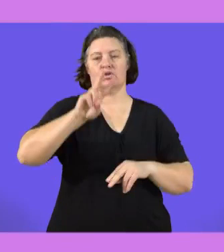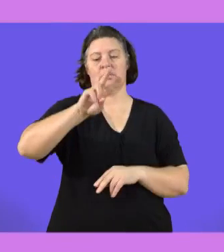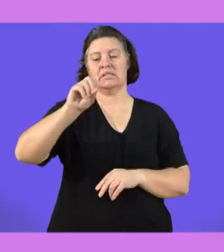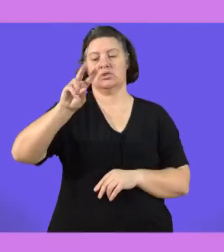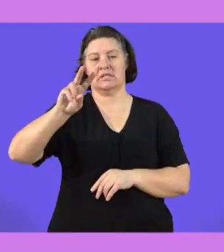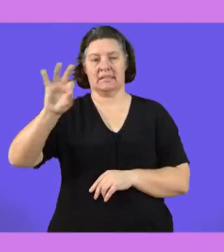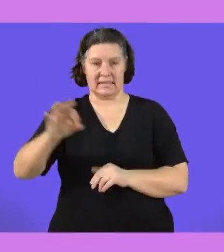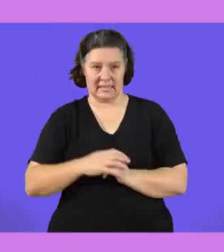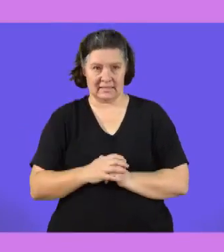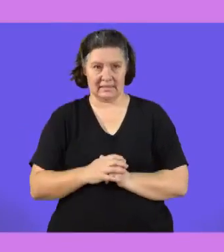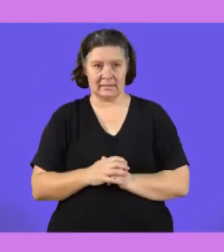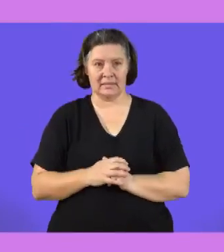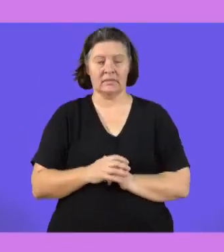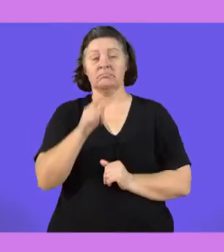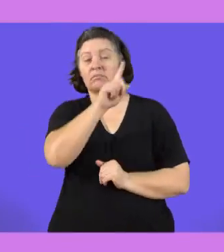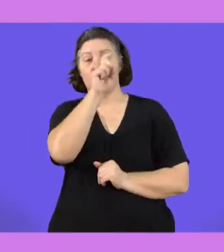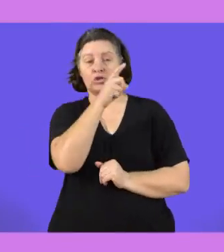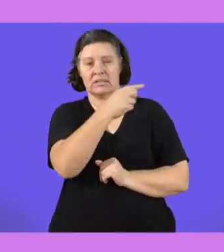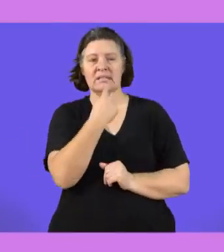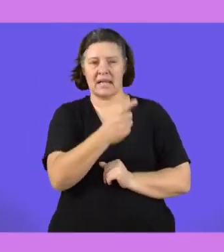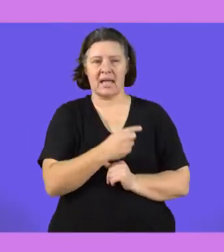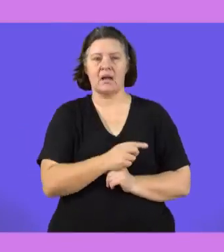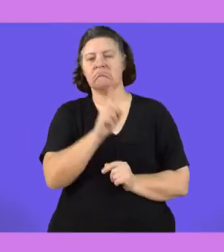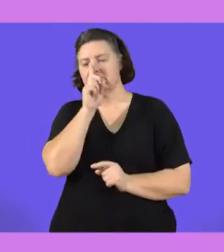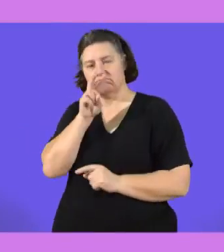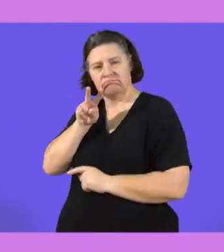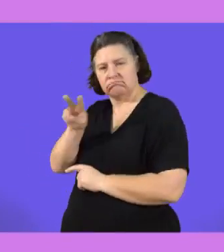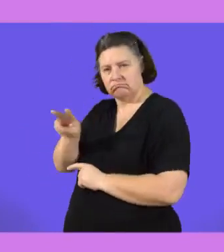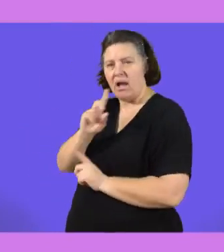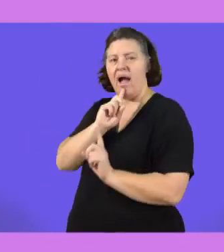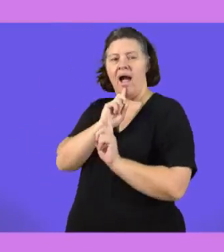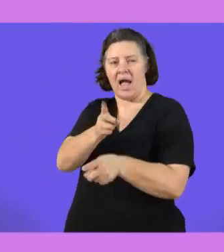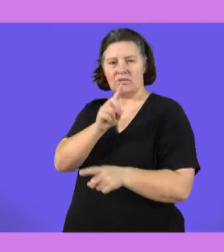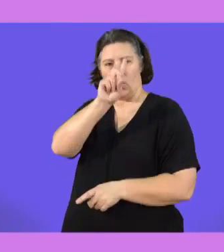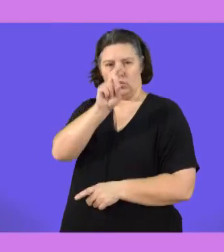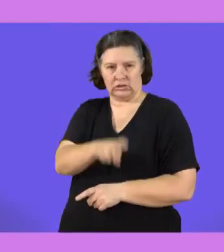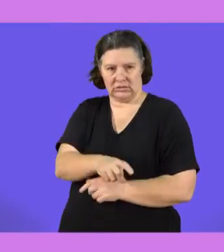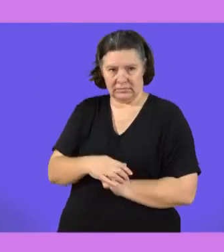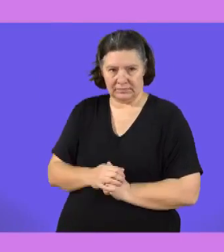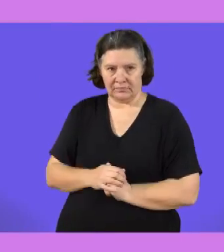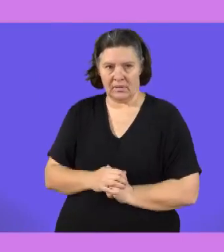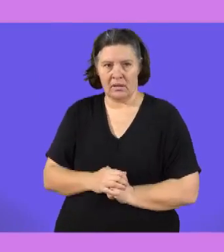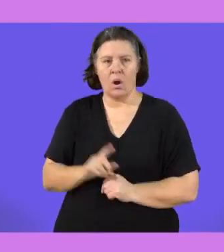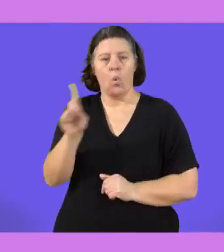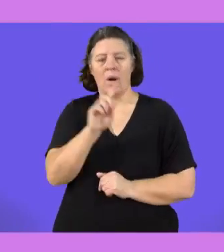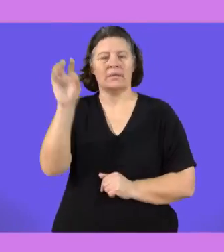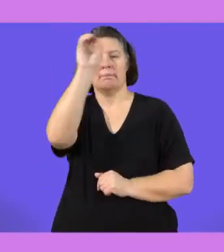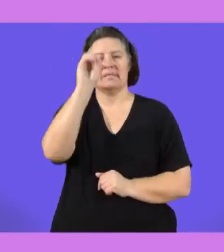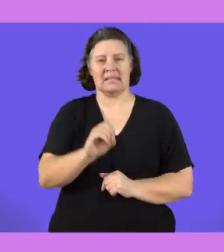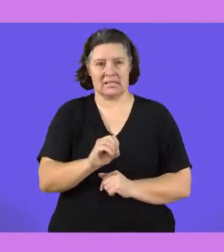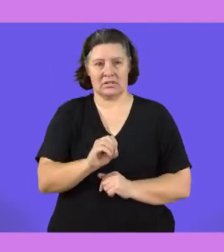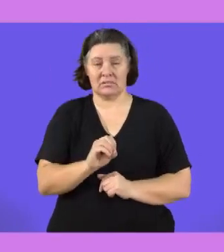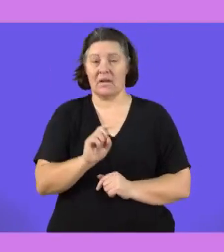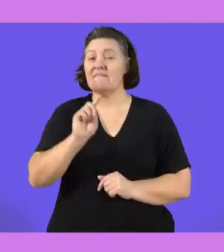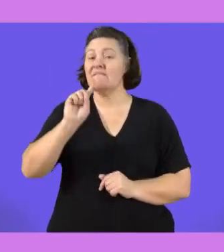2023. Questions at hand here says, refer to the calendar and answer the questions that follow. What percentage, this is the